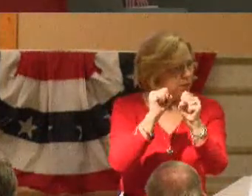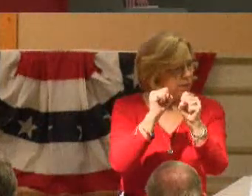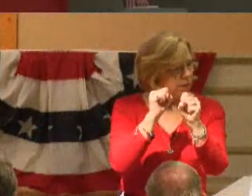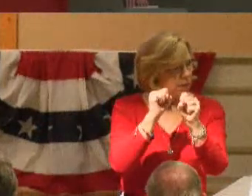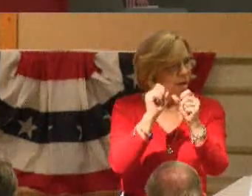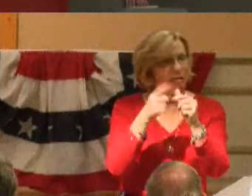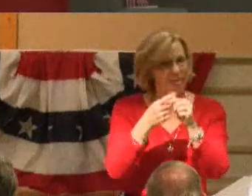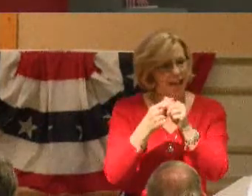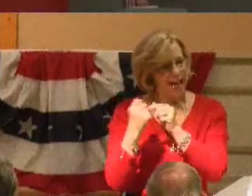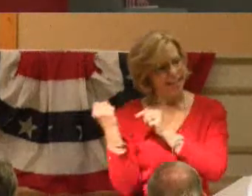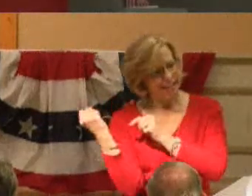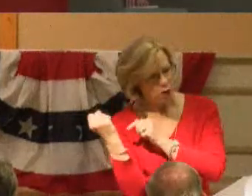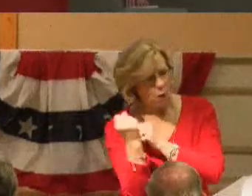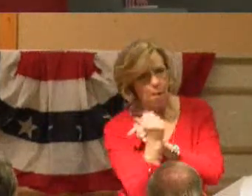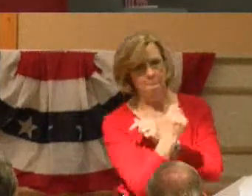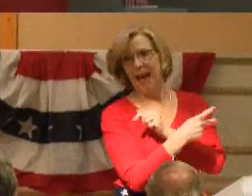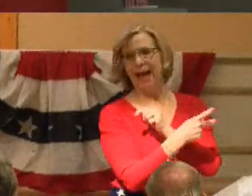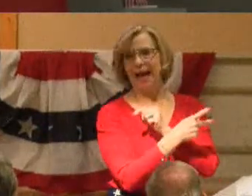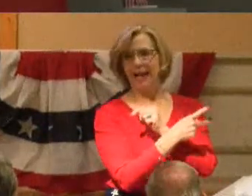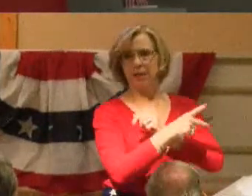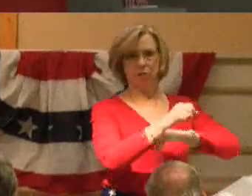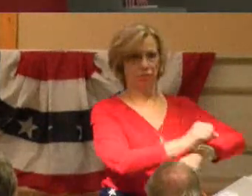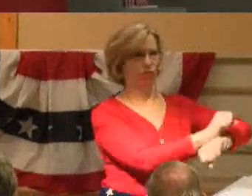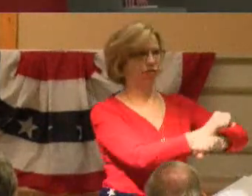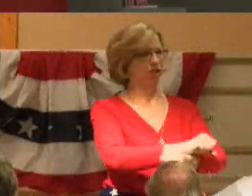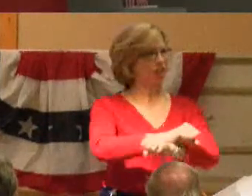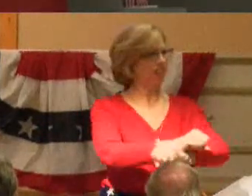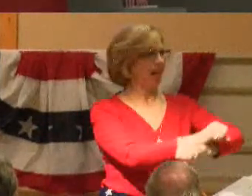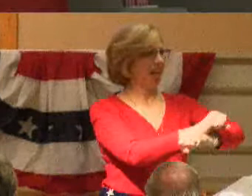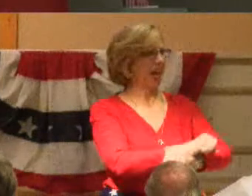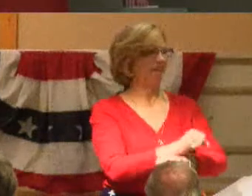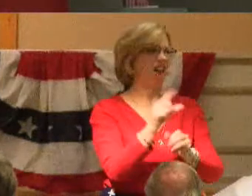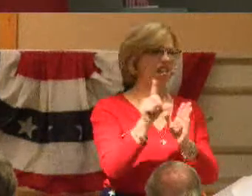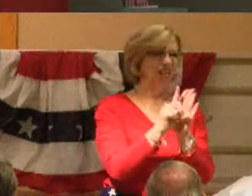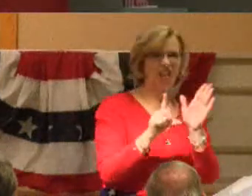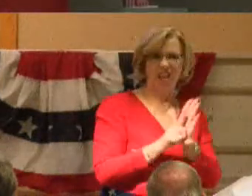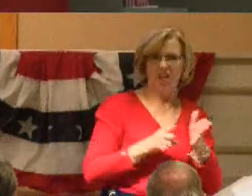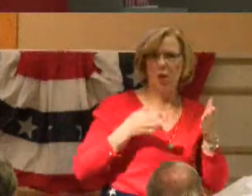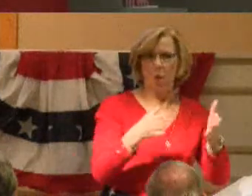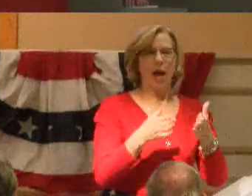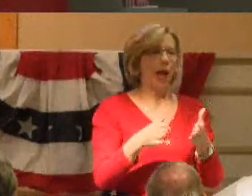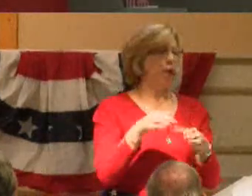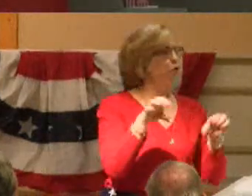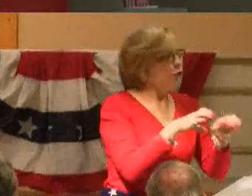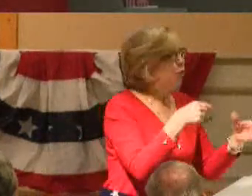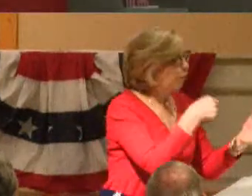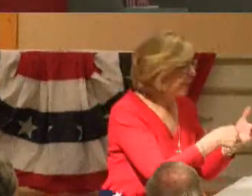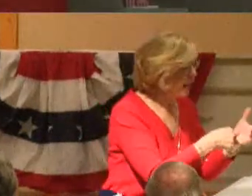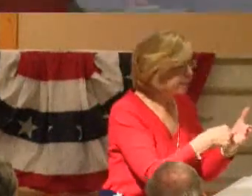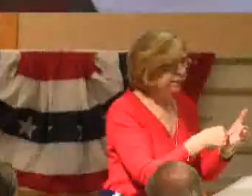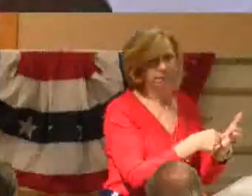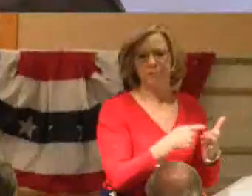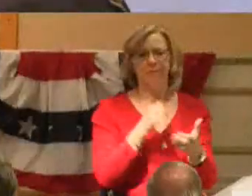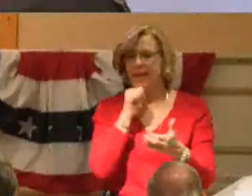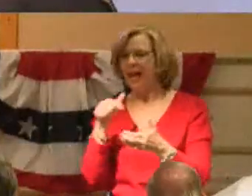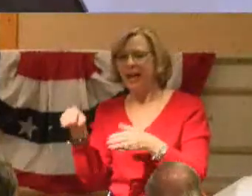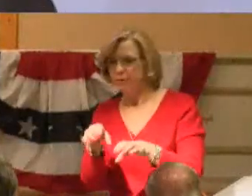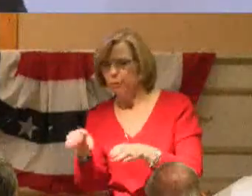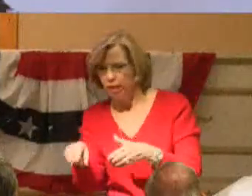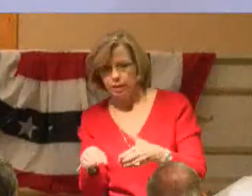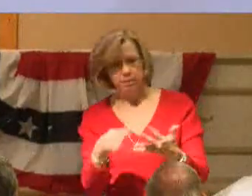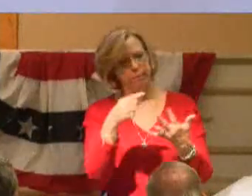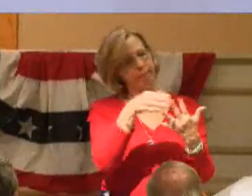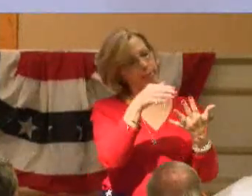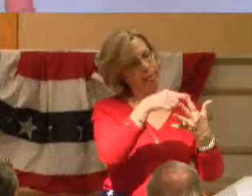then returned to the slavery of a legalistic system of do's and don'ts. But this passage teaches